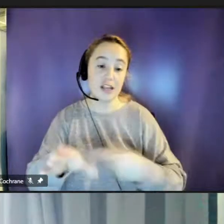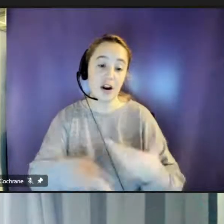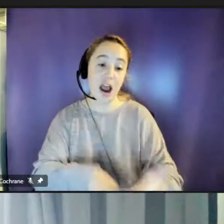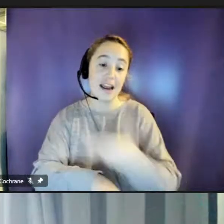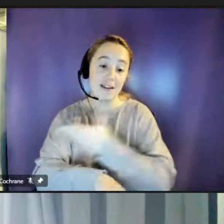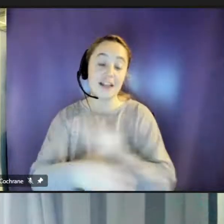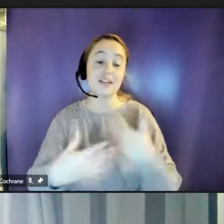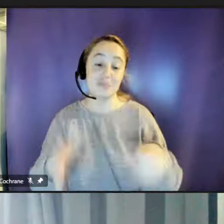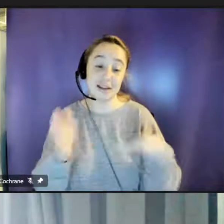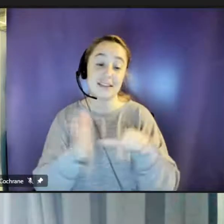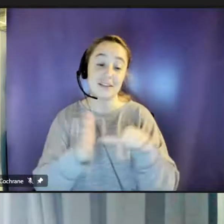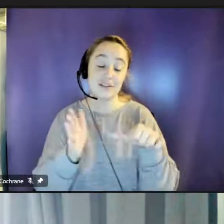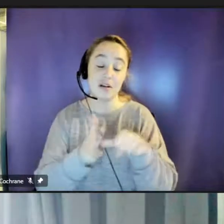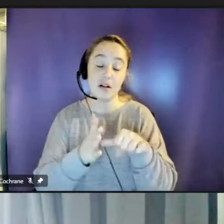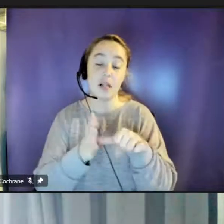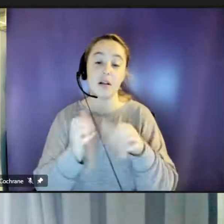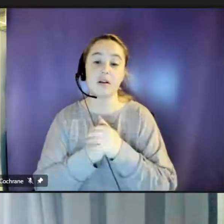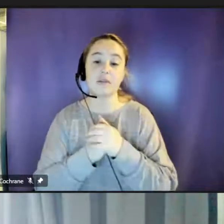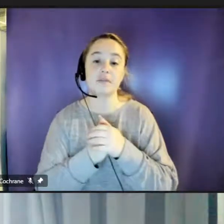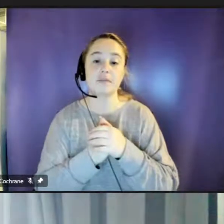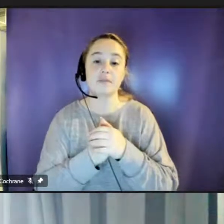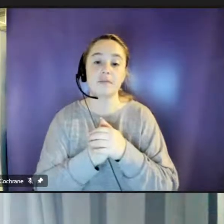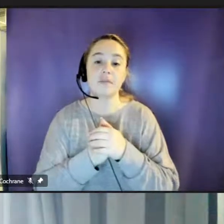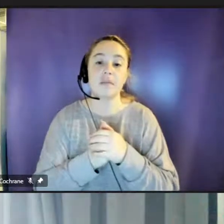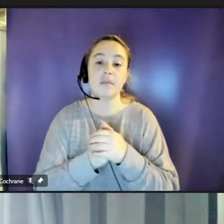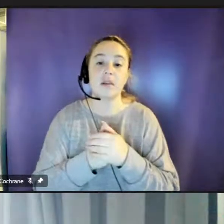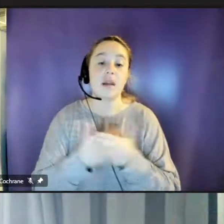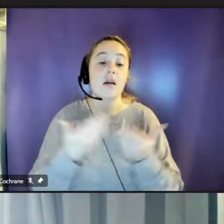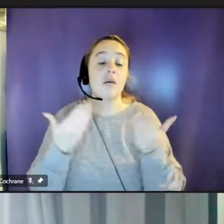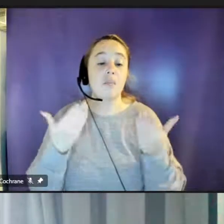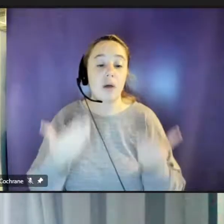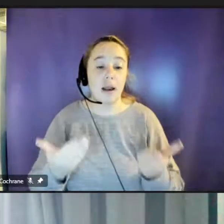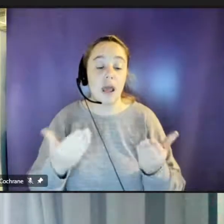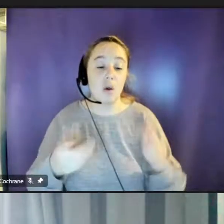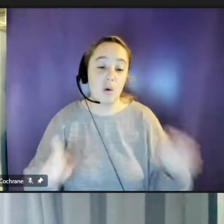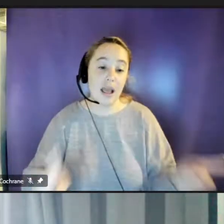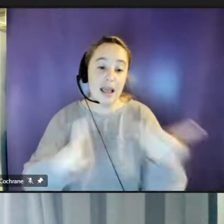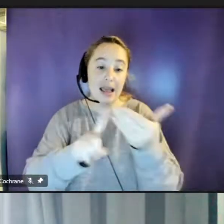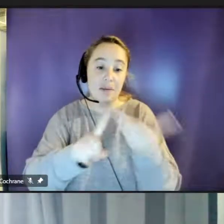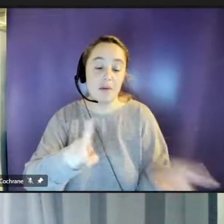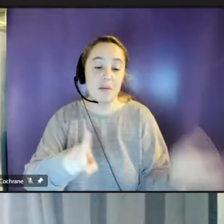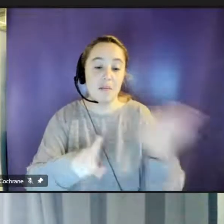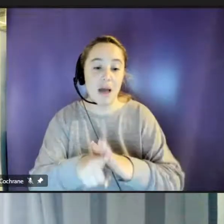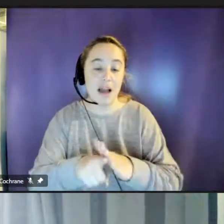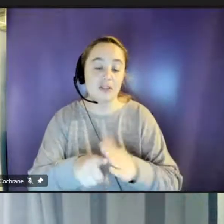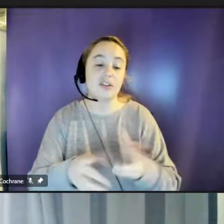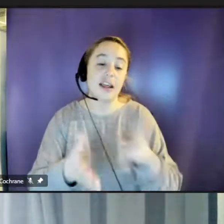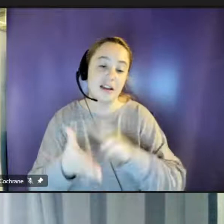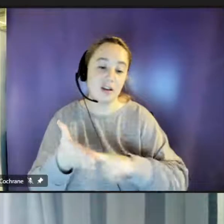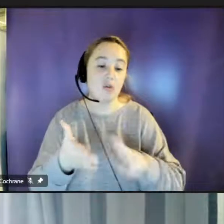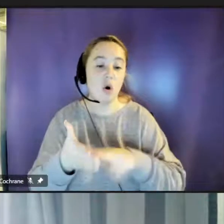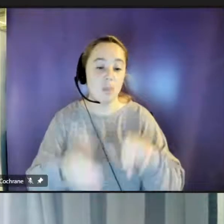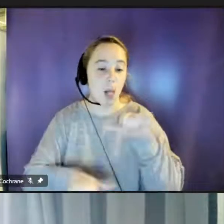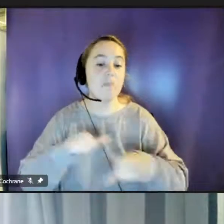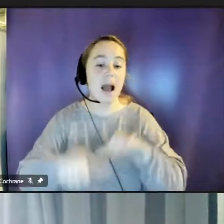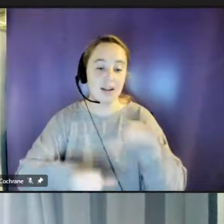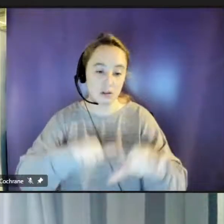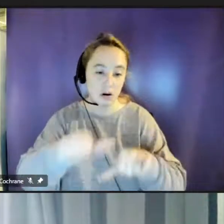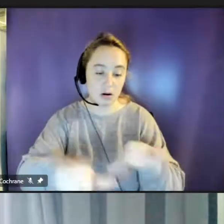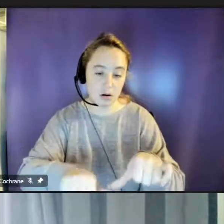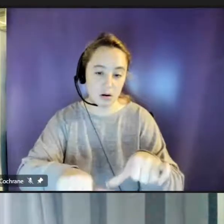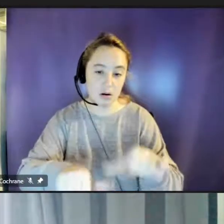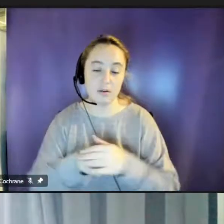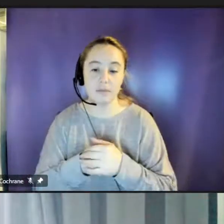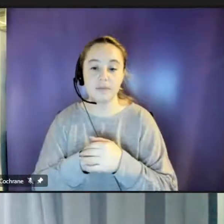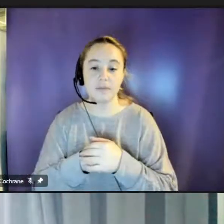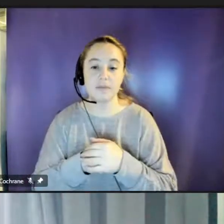advance. But there is now an intention to try to return to a more normal pattern. And I think what